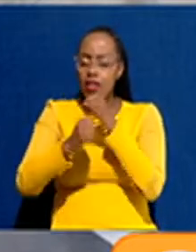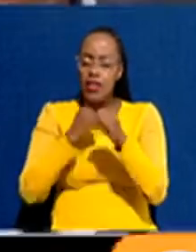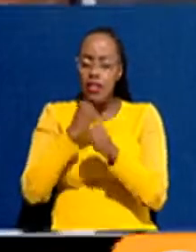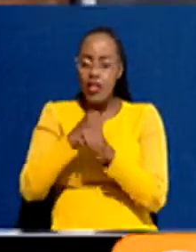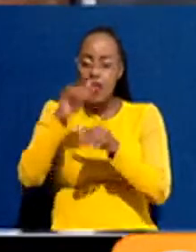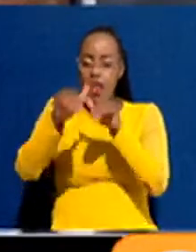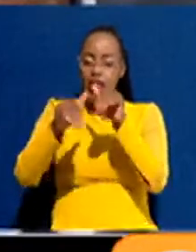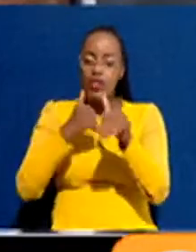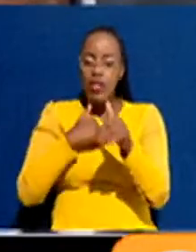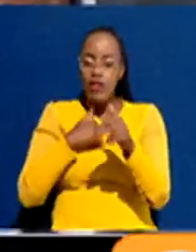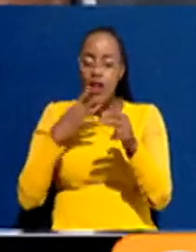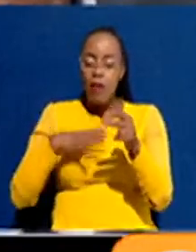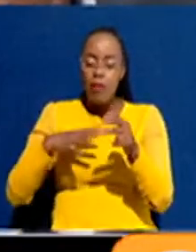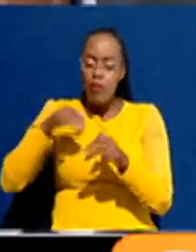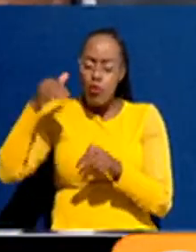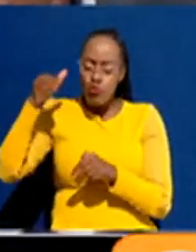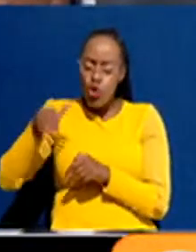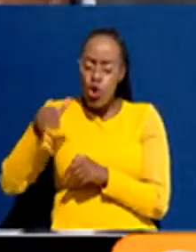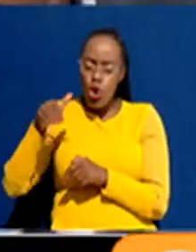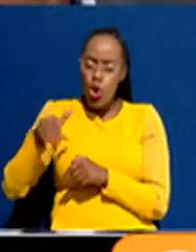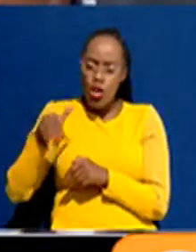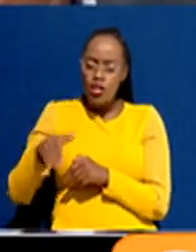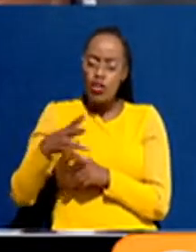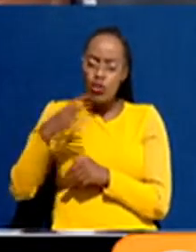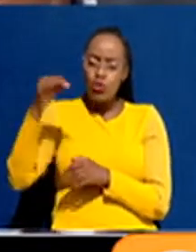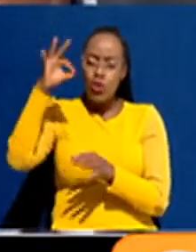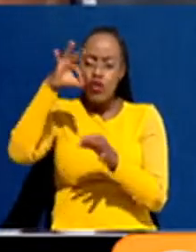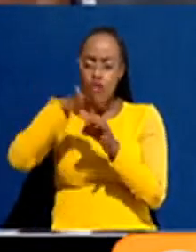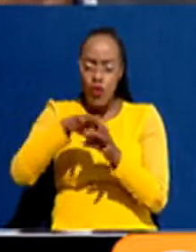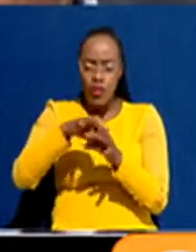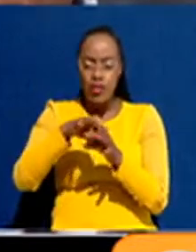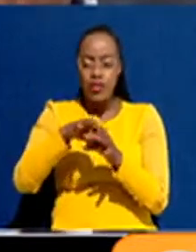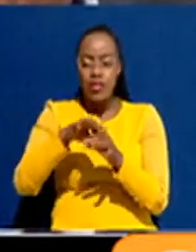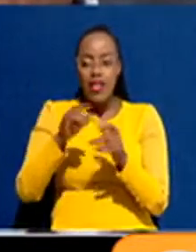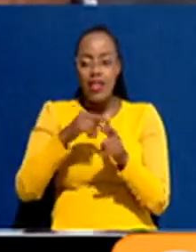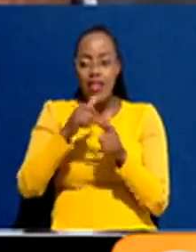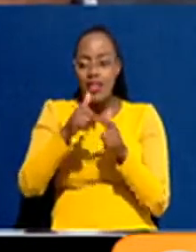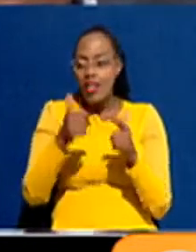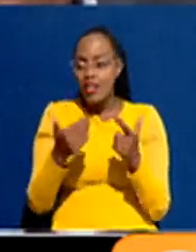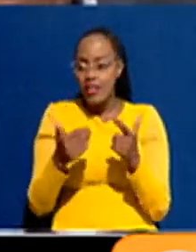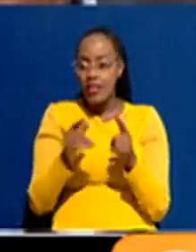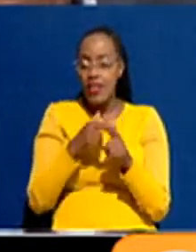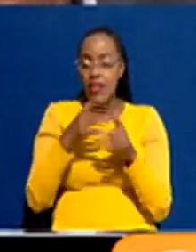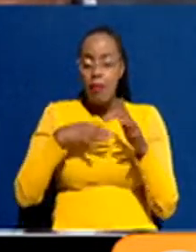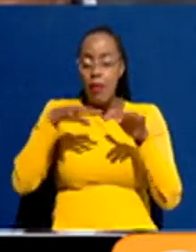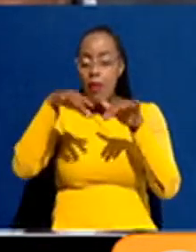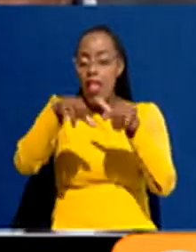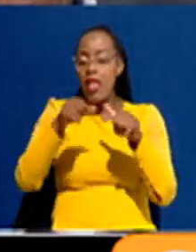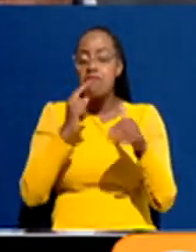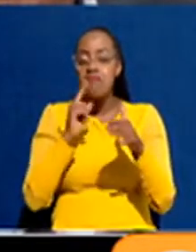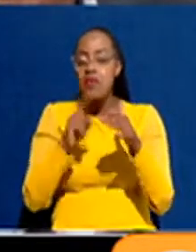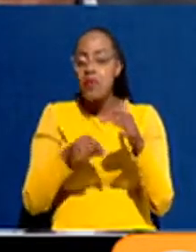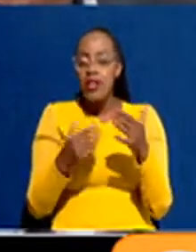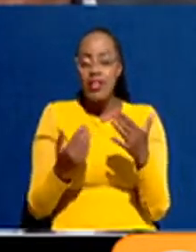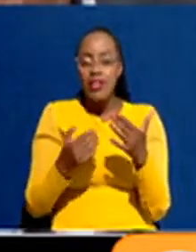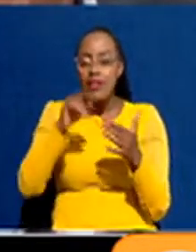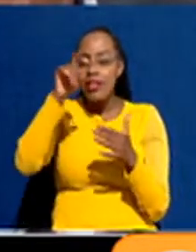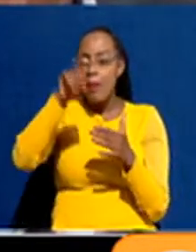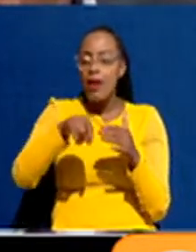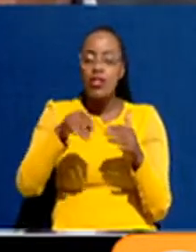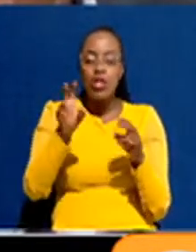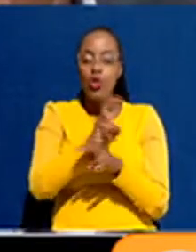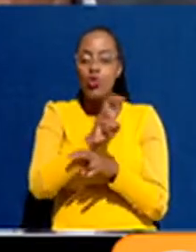an election and people wake up very early to go and cast their ballots. Yeah, the people that get in office, you're saying they have to outsource